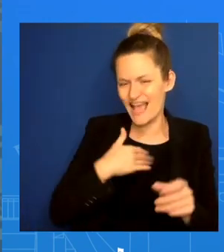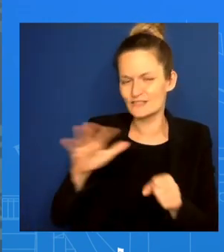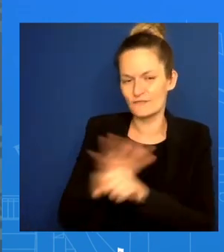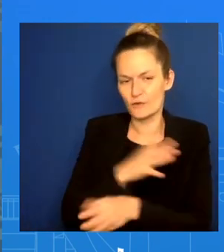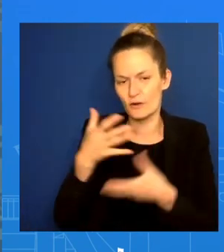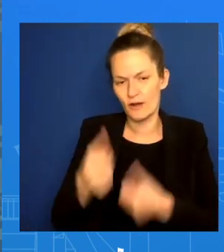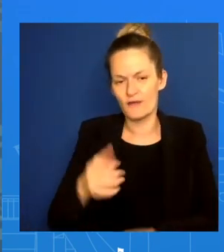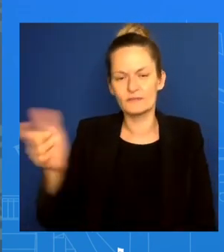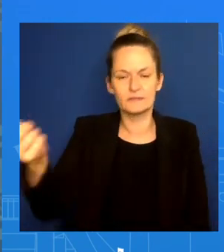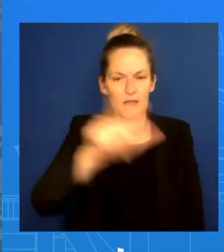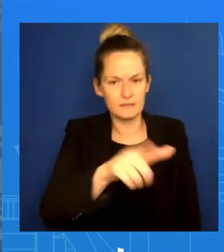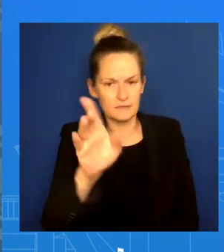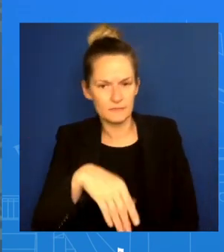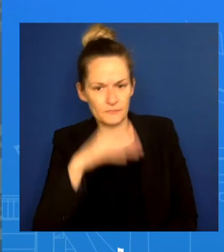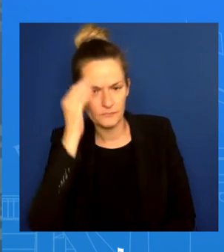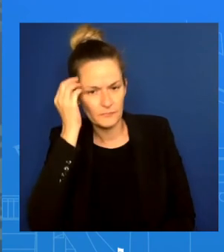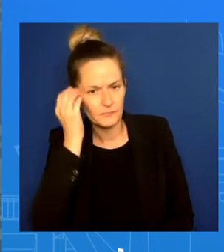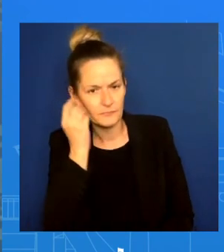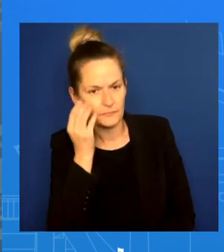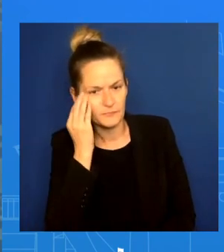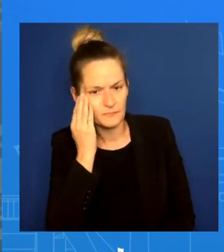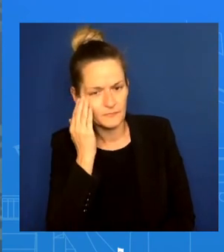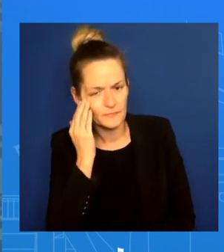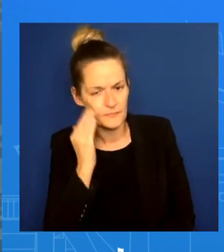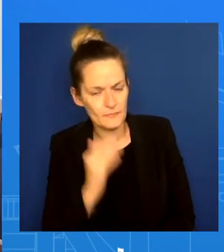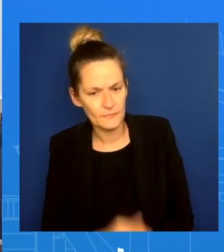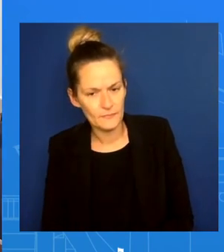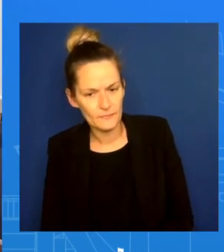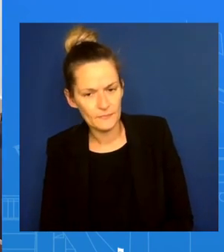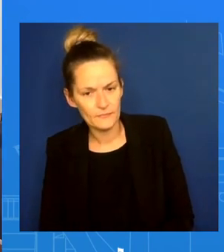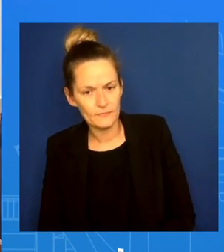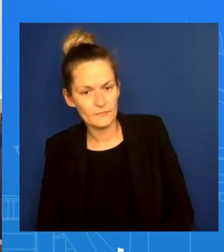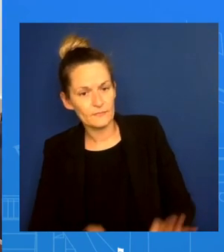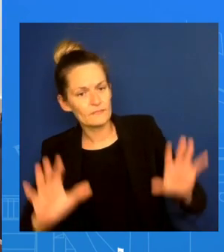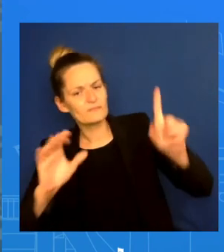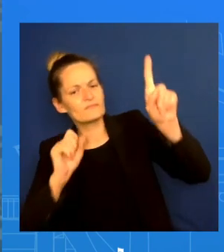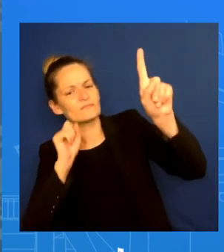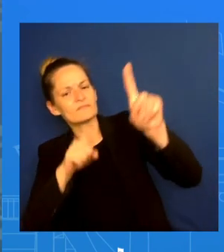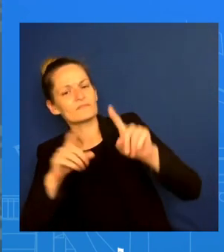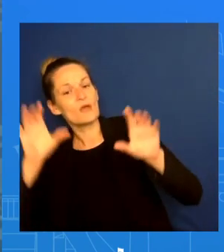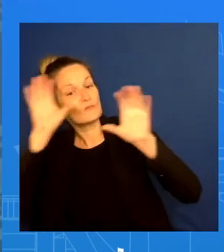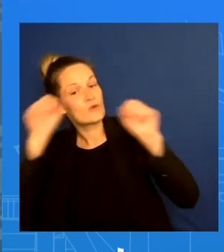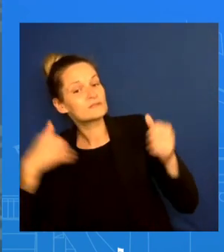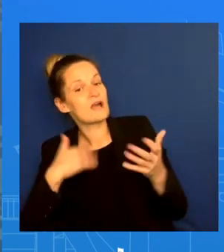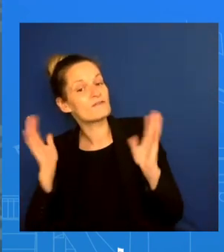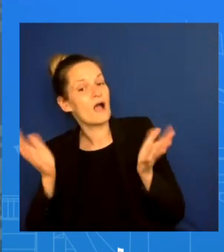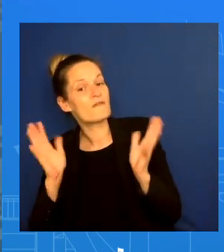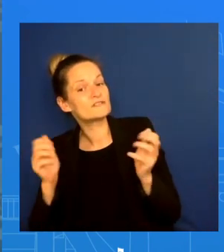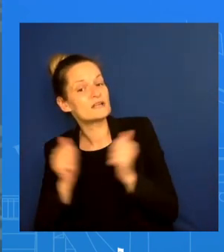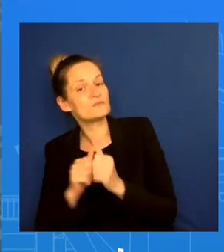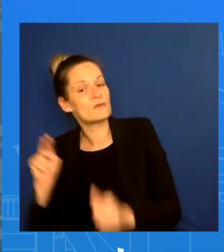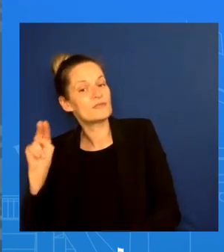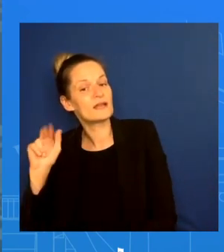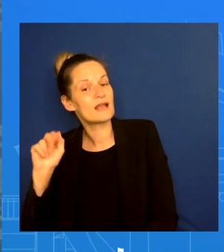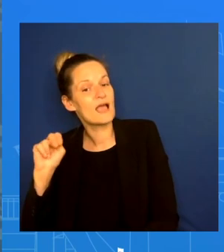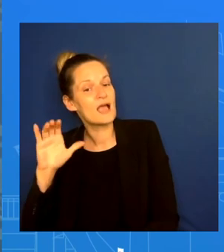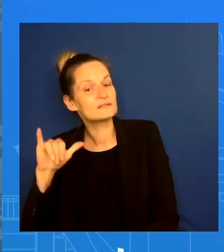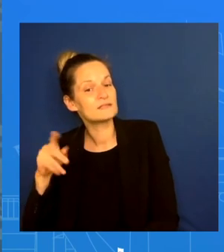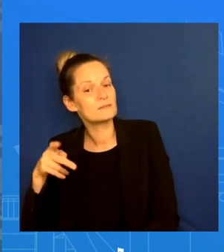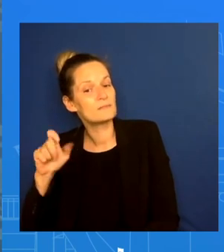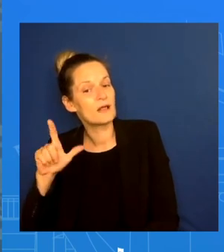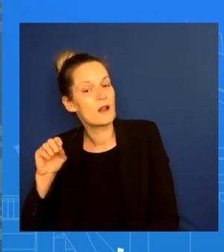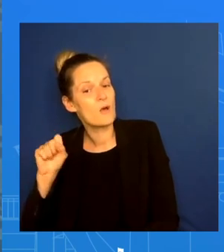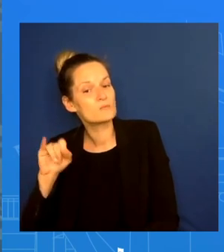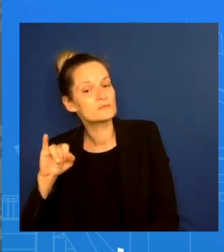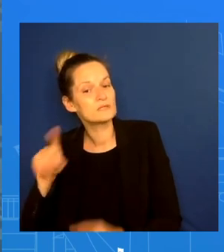whether he thinks it's a good idea for her to go to Taiwan, or had any conversation about that topic with her? I don't have a call to preview